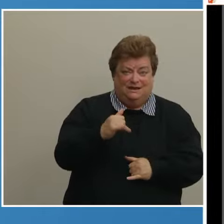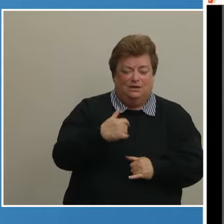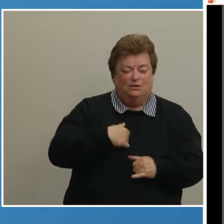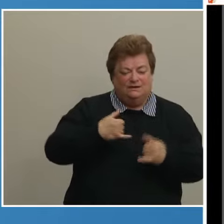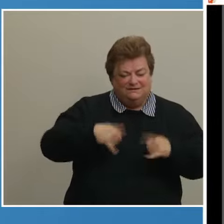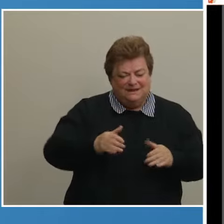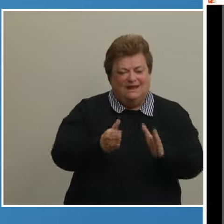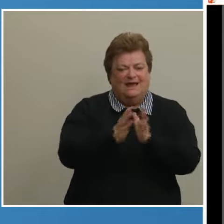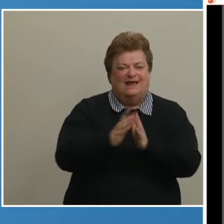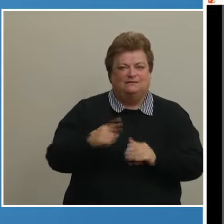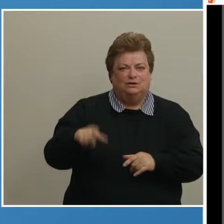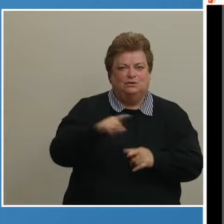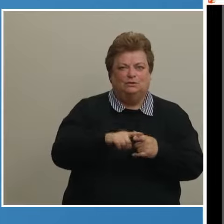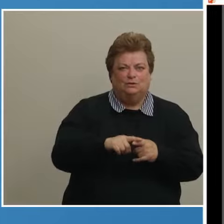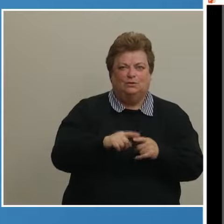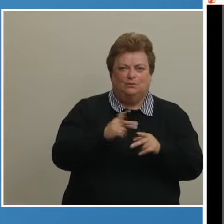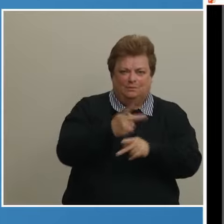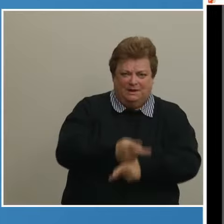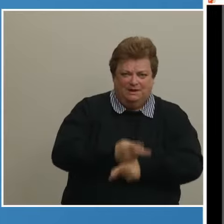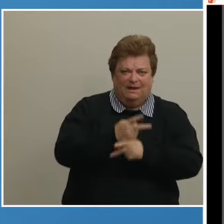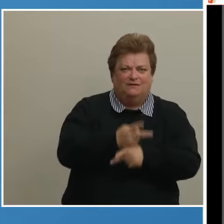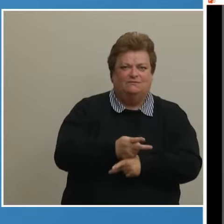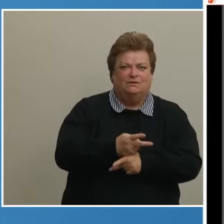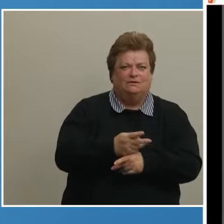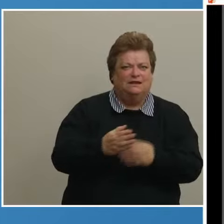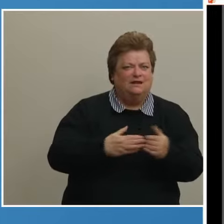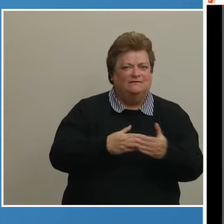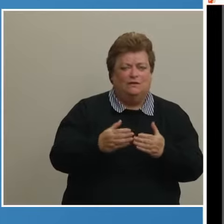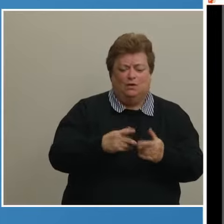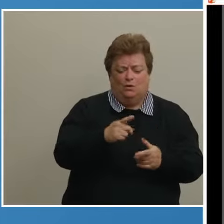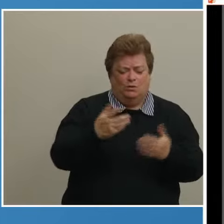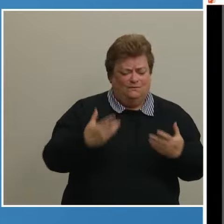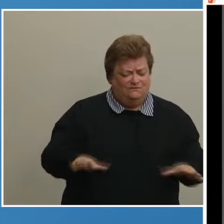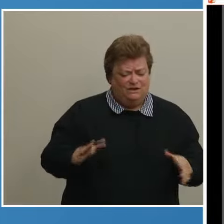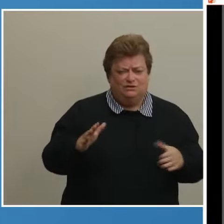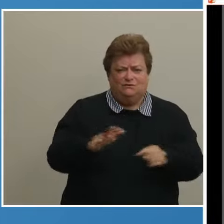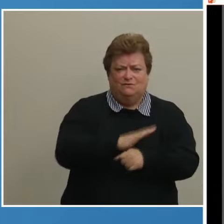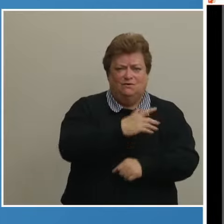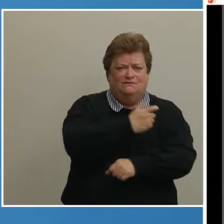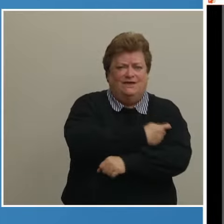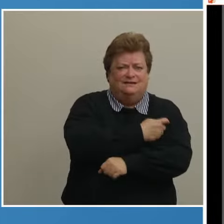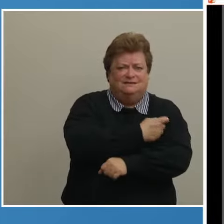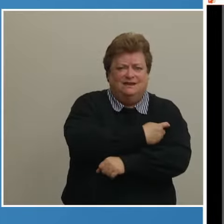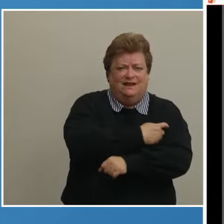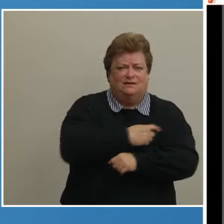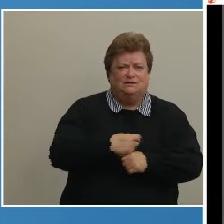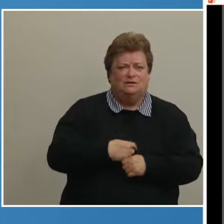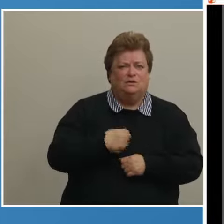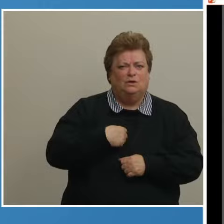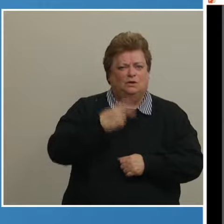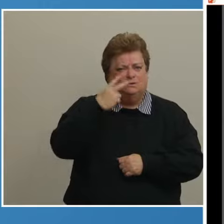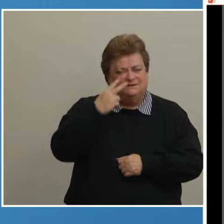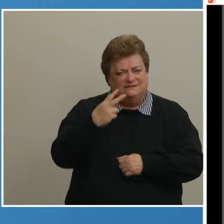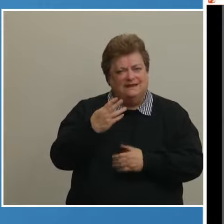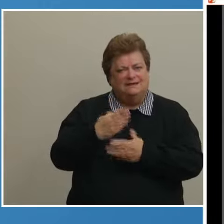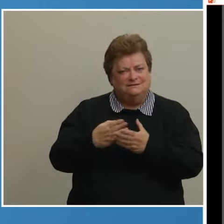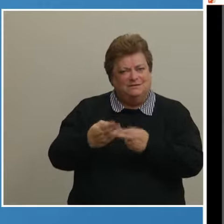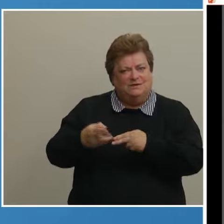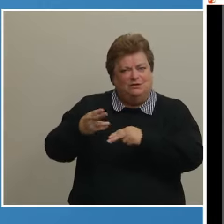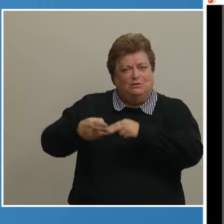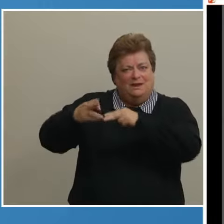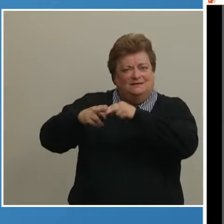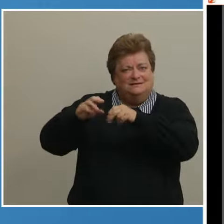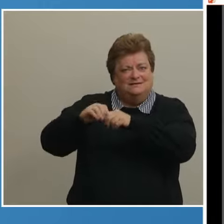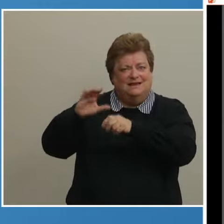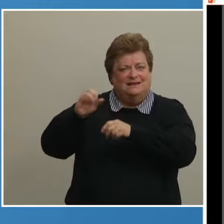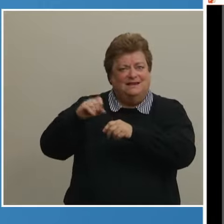to continue to exercise caution, even if you are fully vaccinated. We are seeing an increase in COVID-19 cases